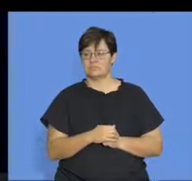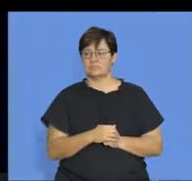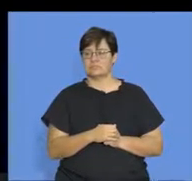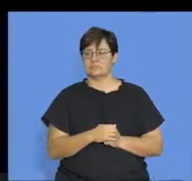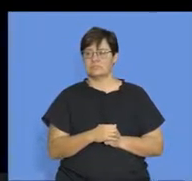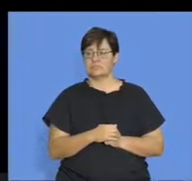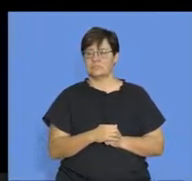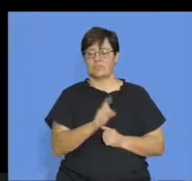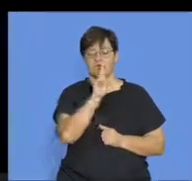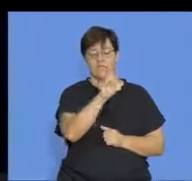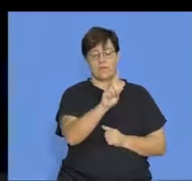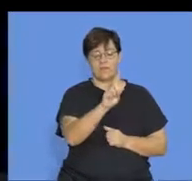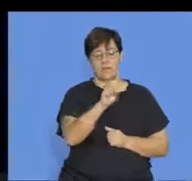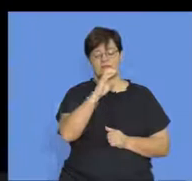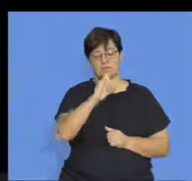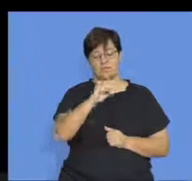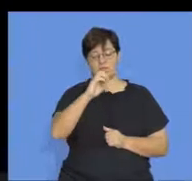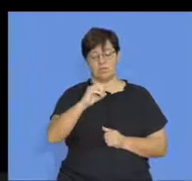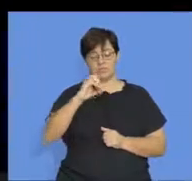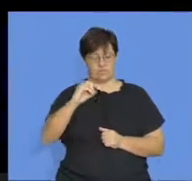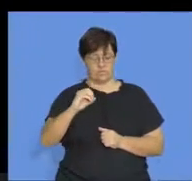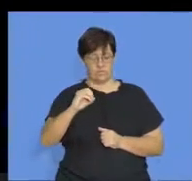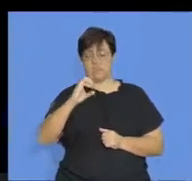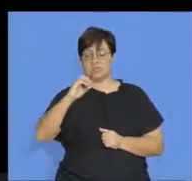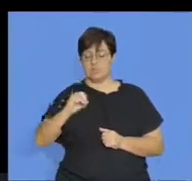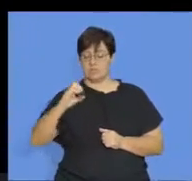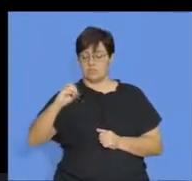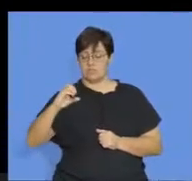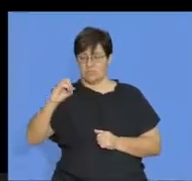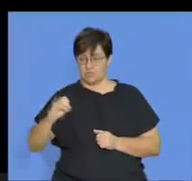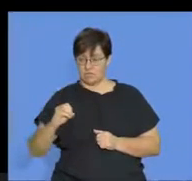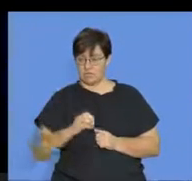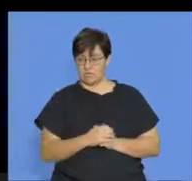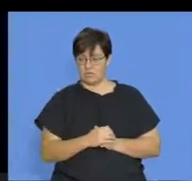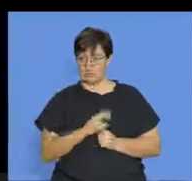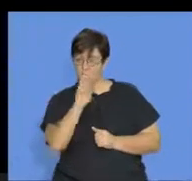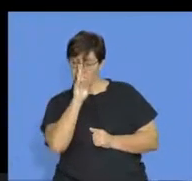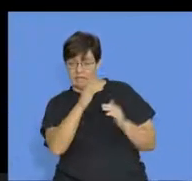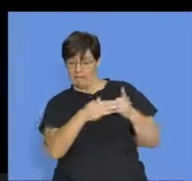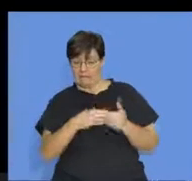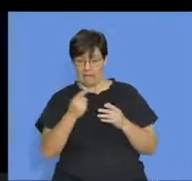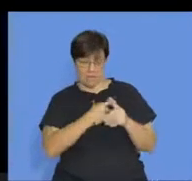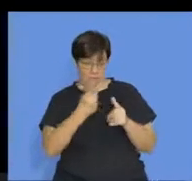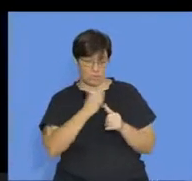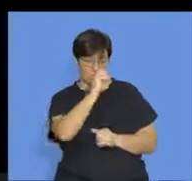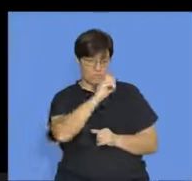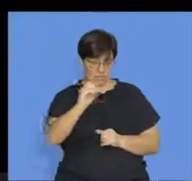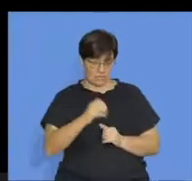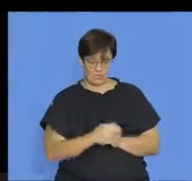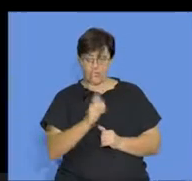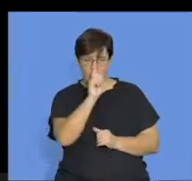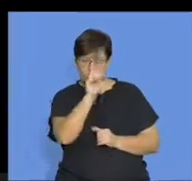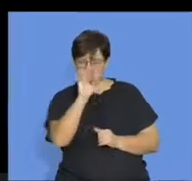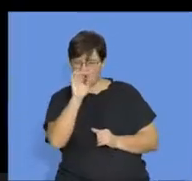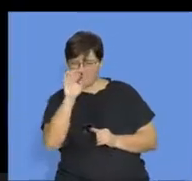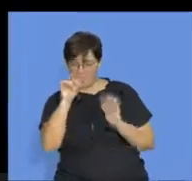again. Right, so we've got 1 million, just watch very carefully for the zeros, guys. Right,